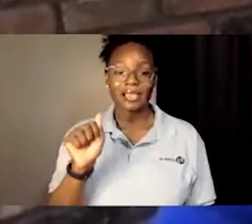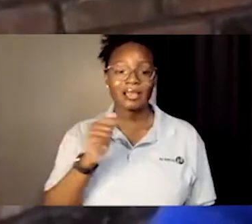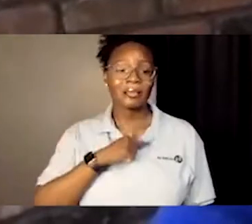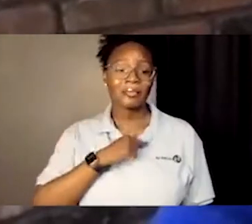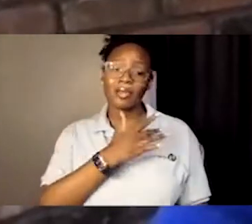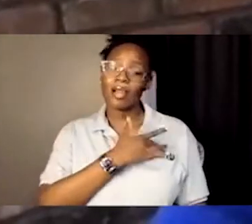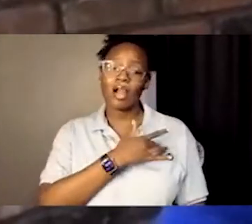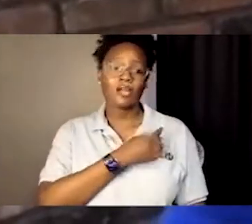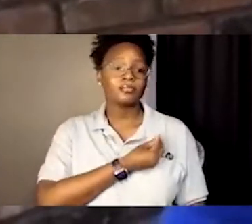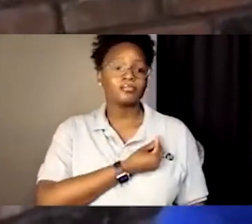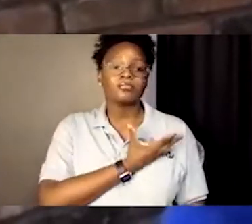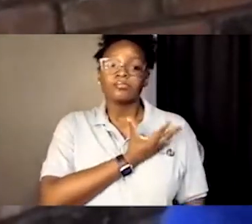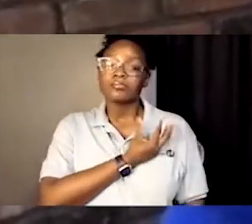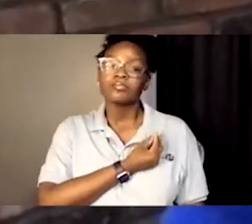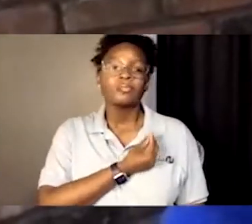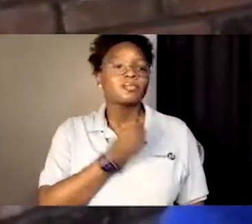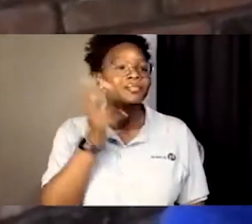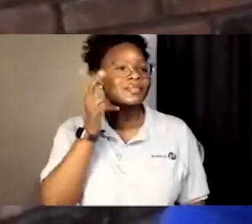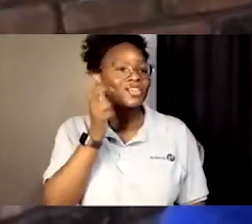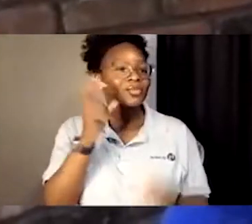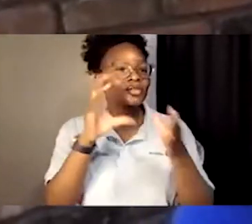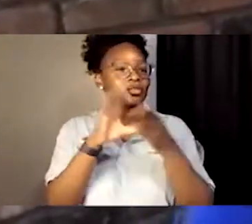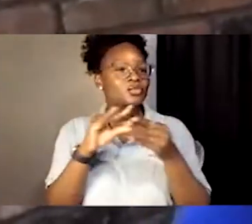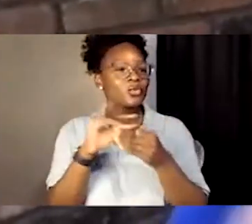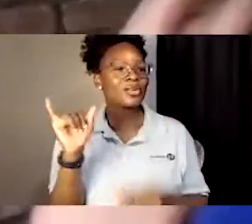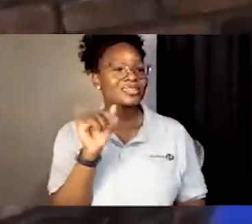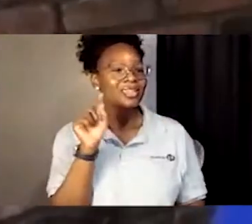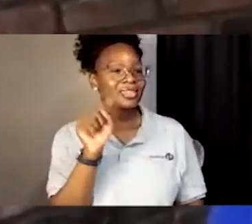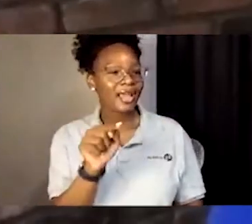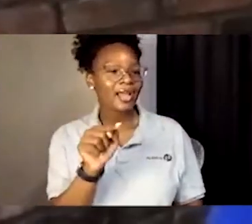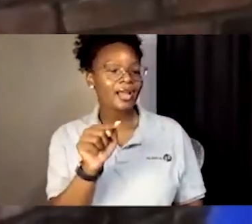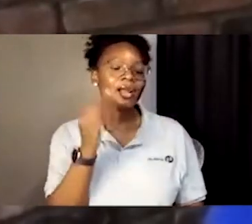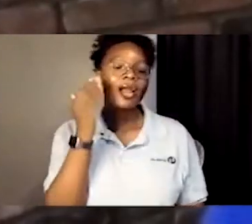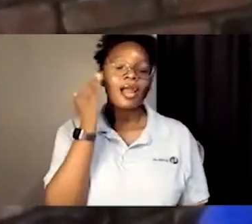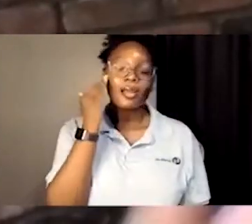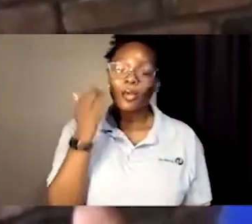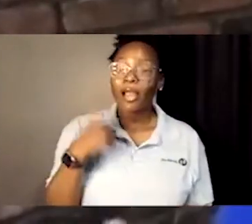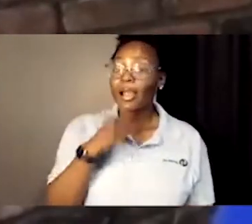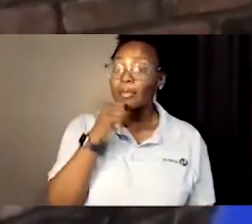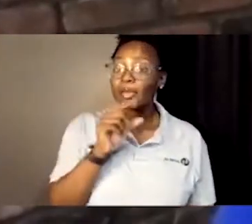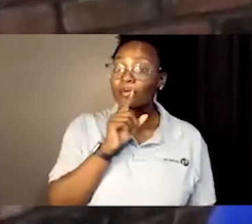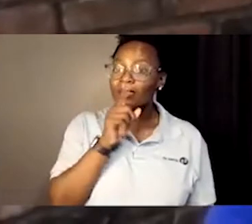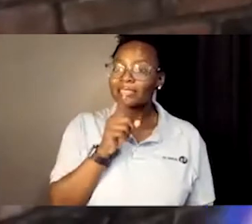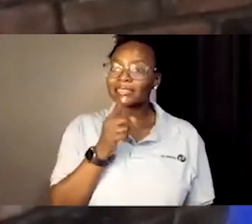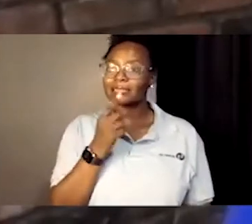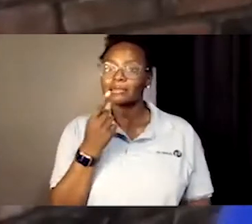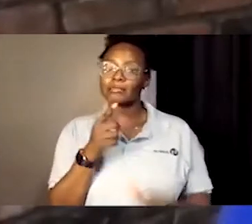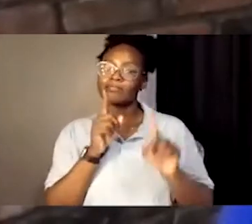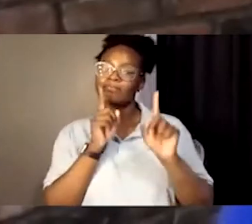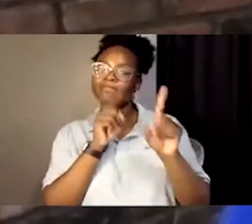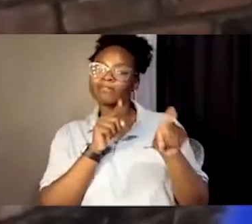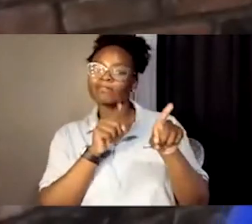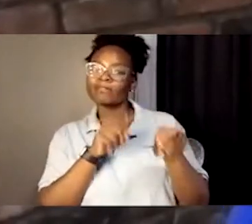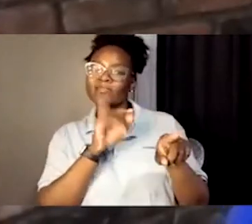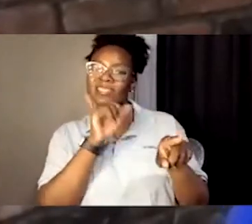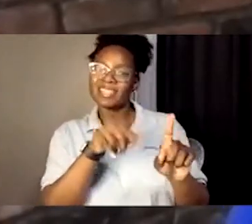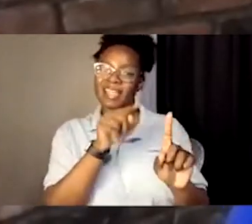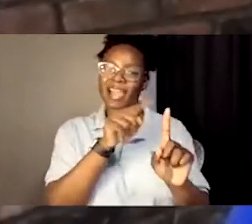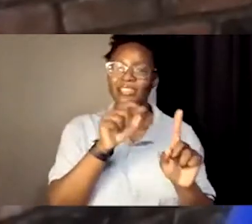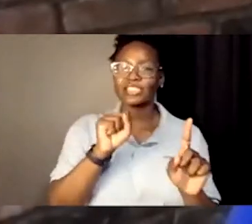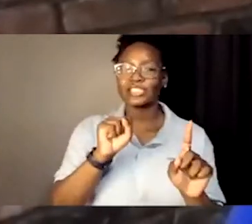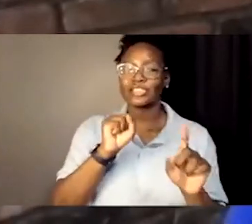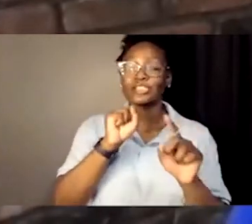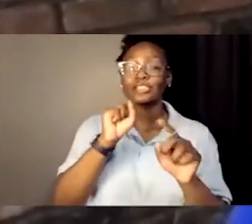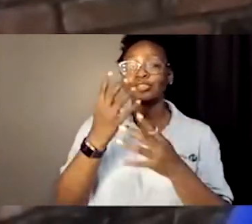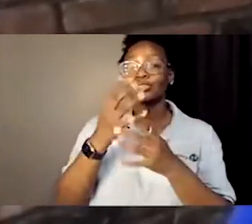hear stories like that. You know, I'm not able to go on all of these screenings and do all of the impact, but knowing that there is such a